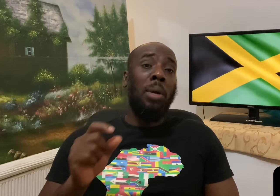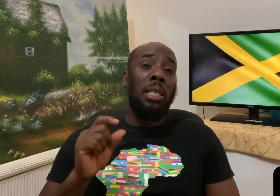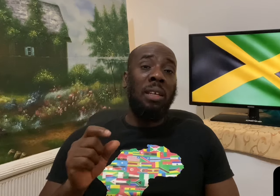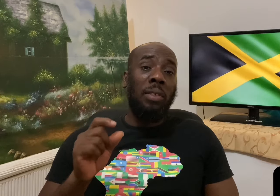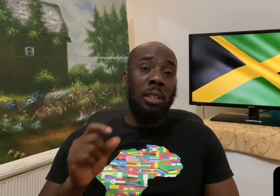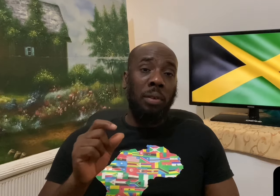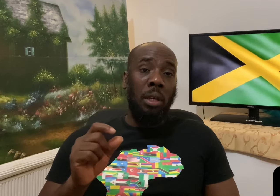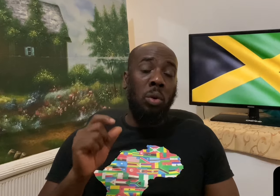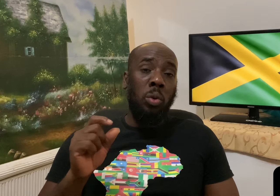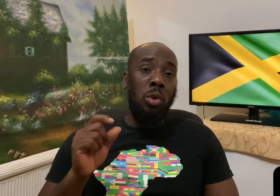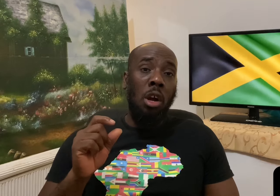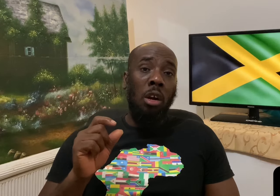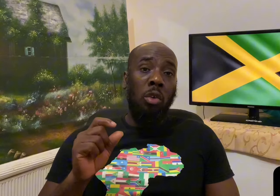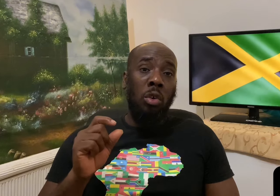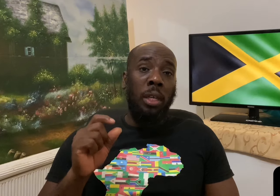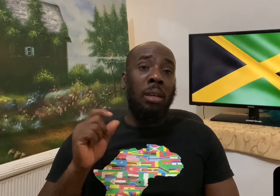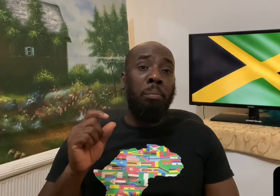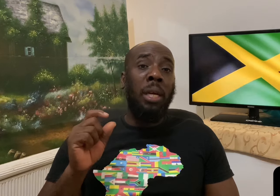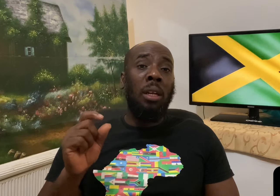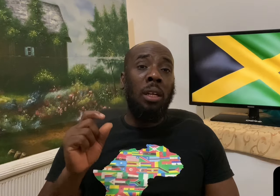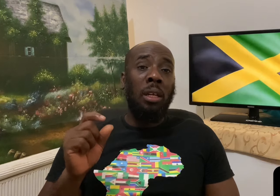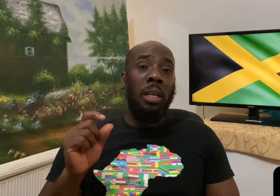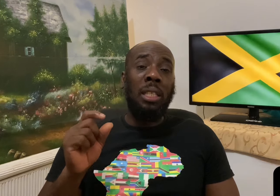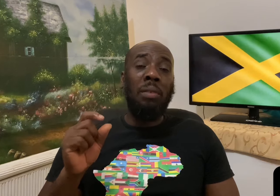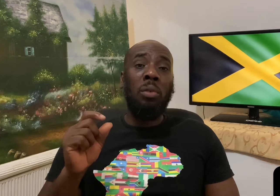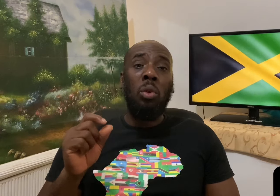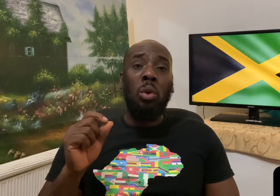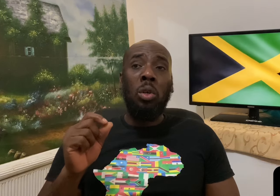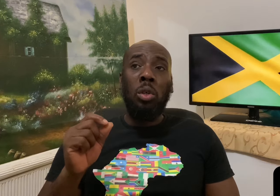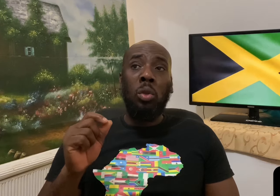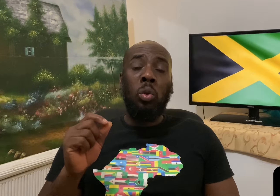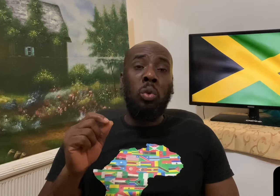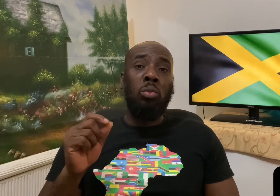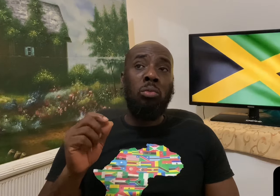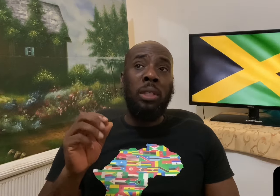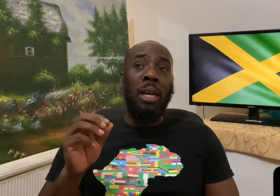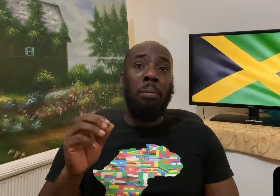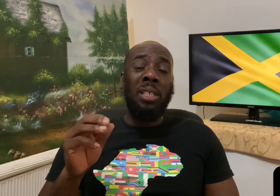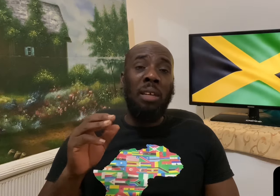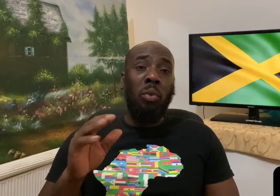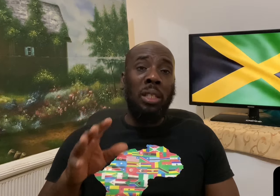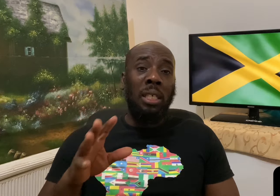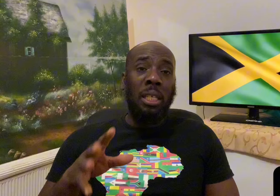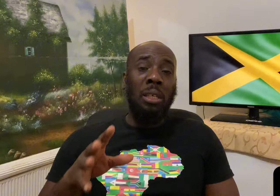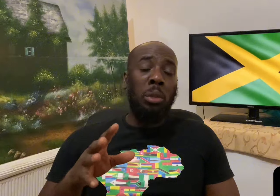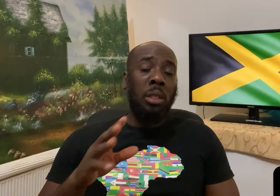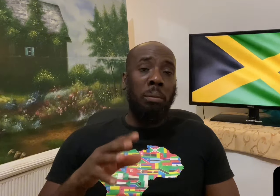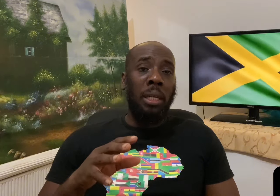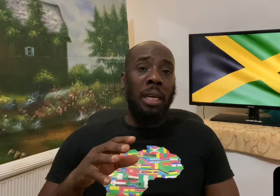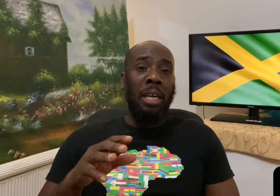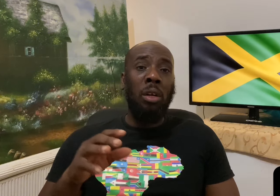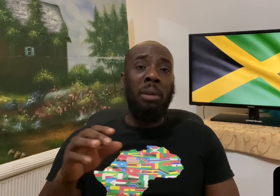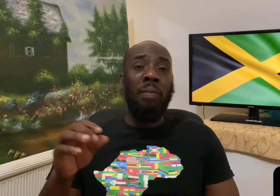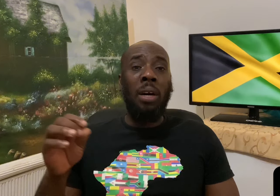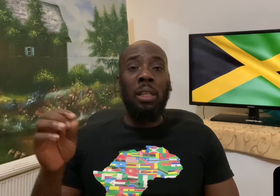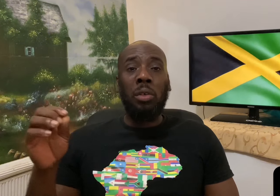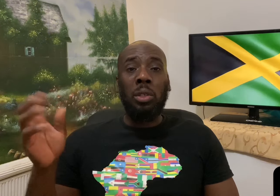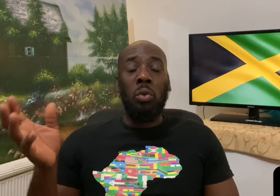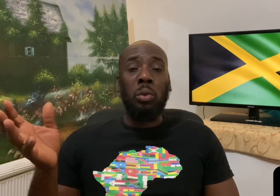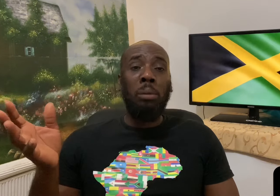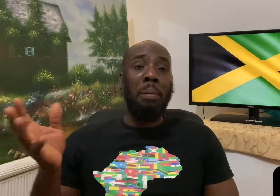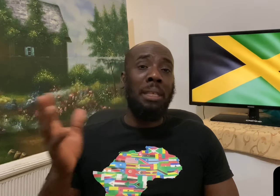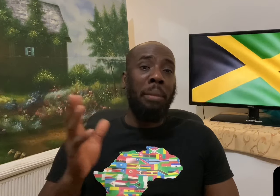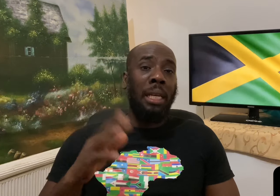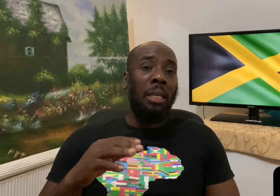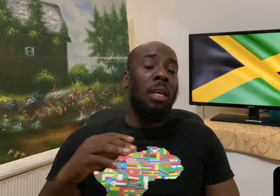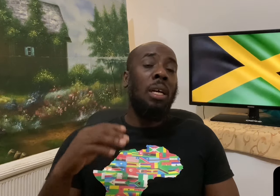Ramaphosa, the president of South Africa, who didn't build not even 10% of what he said he was going to build. He only built 40,000